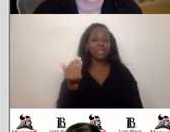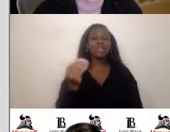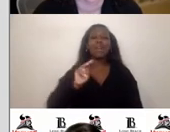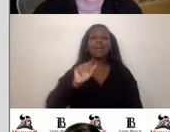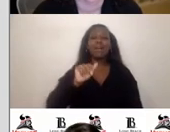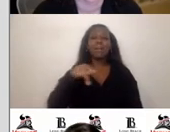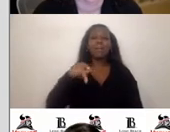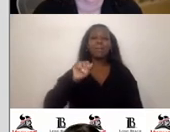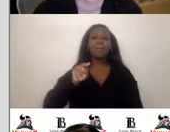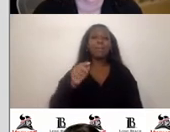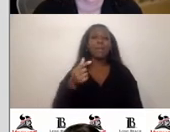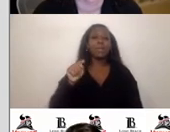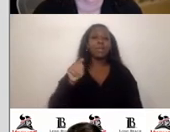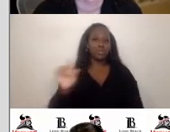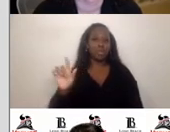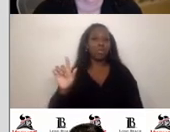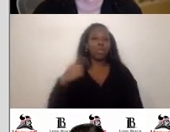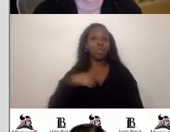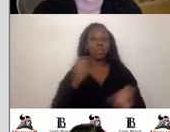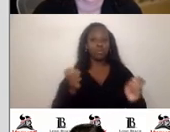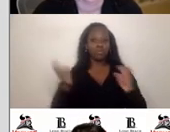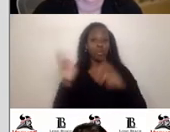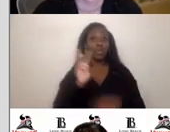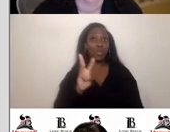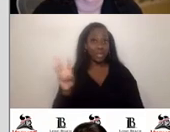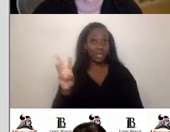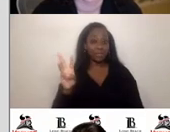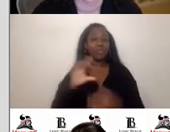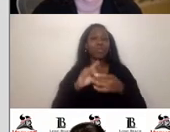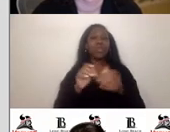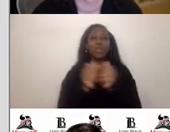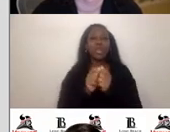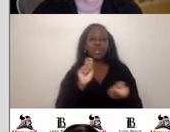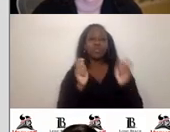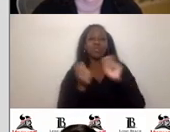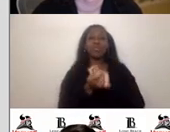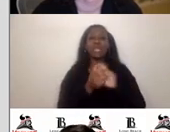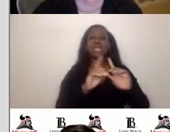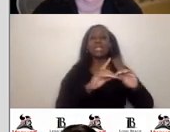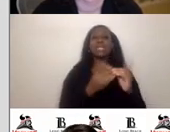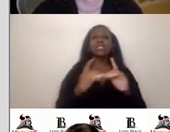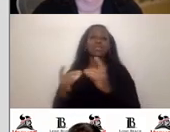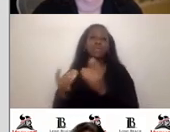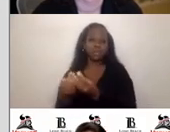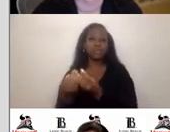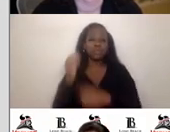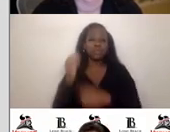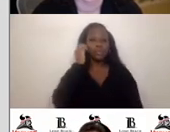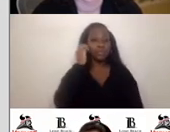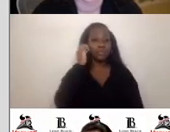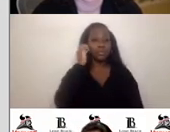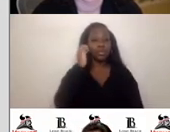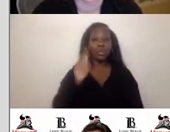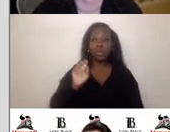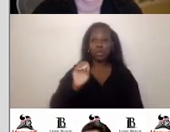tool to our webpage on redistricting. This mapping tool allows the public